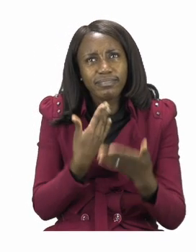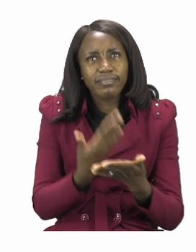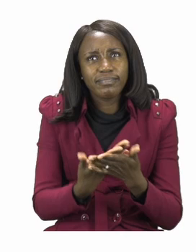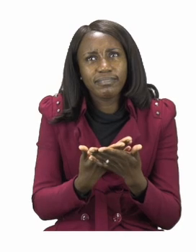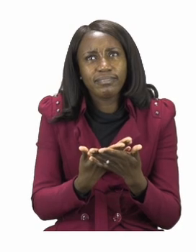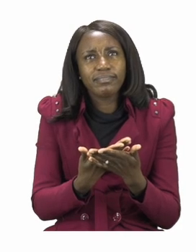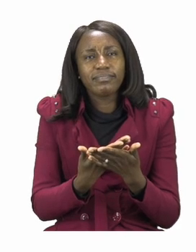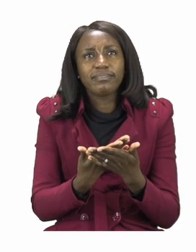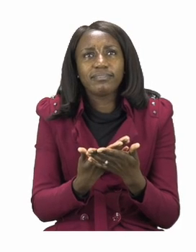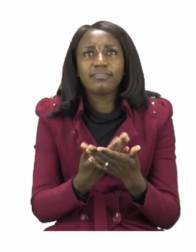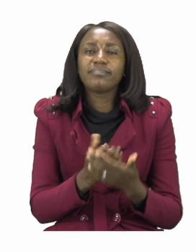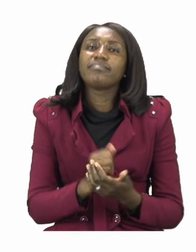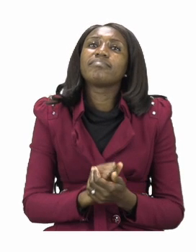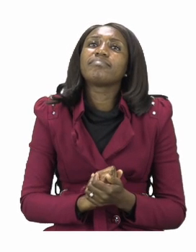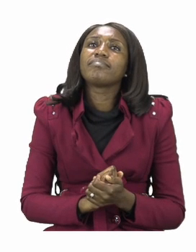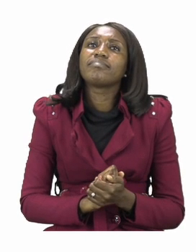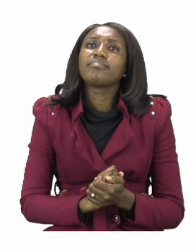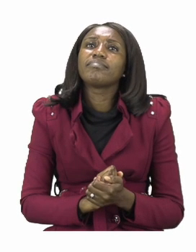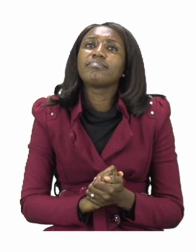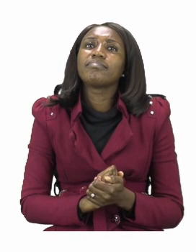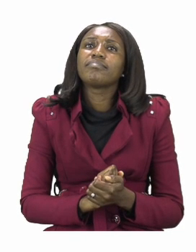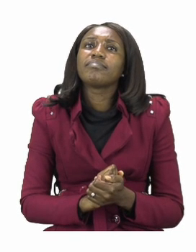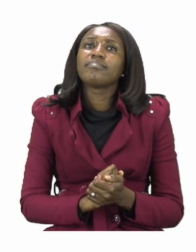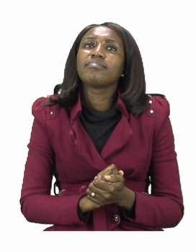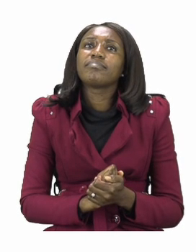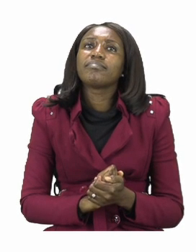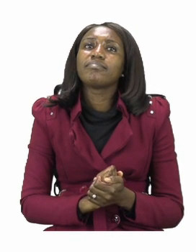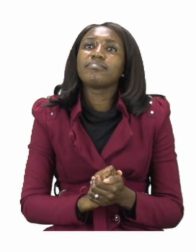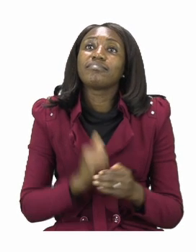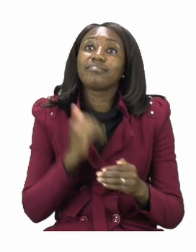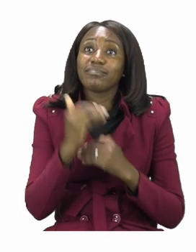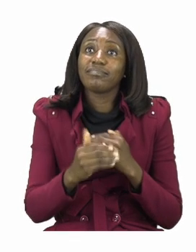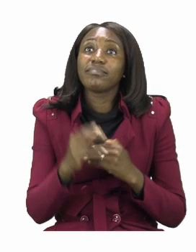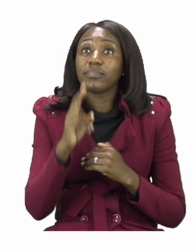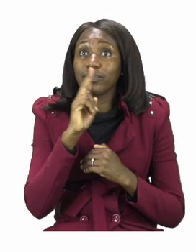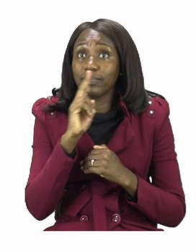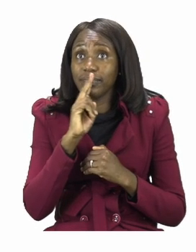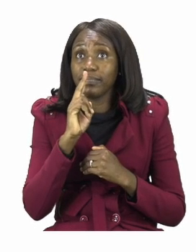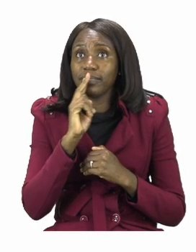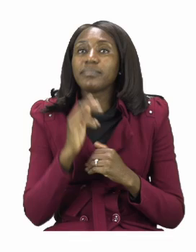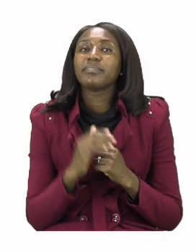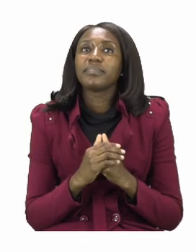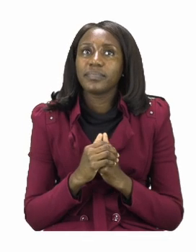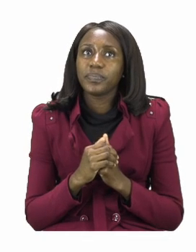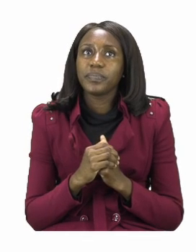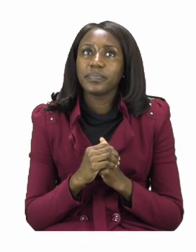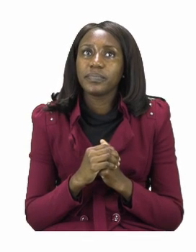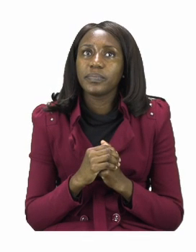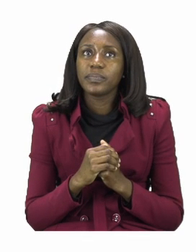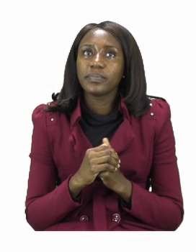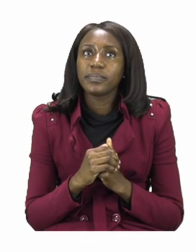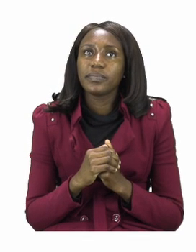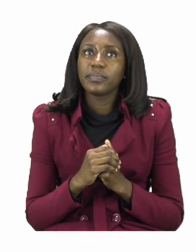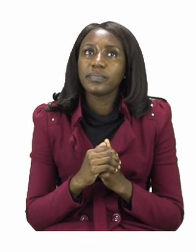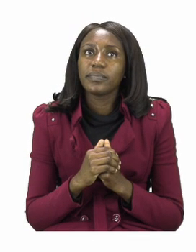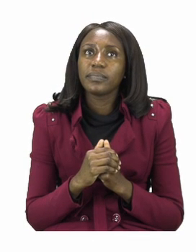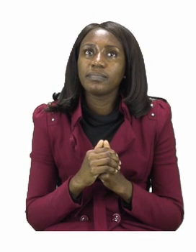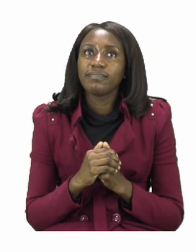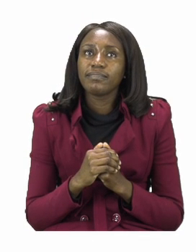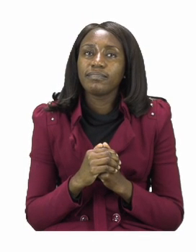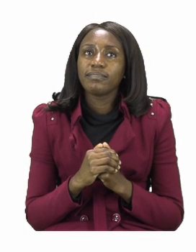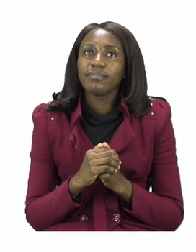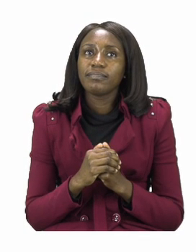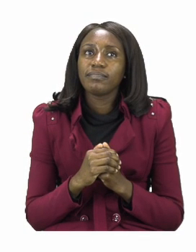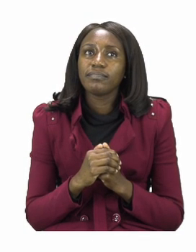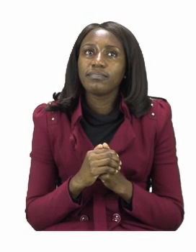been given, and then after that, use the information to answer the questions. We